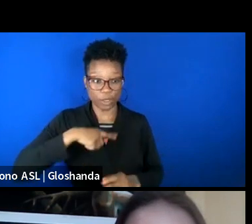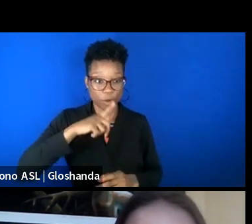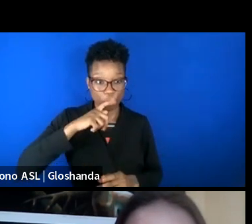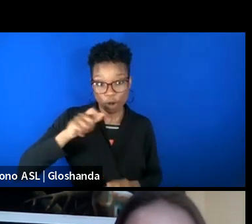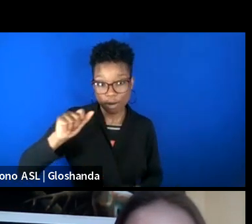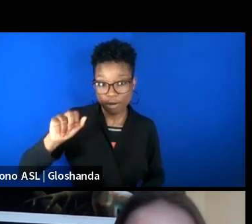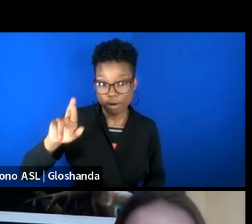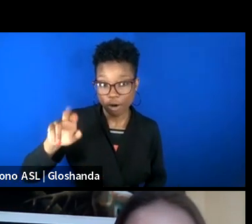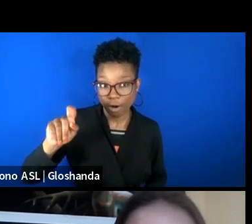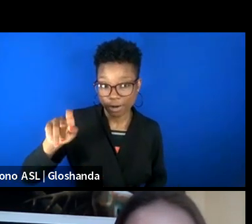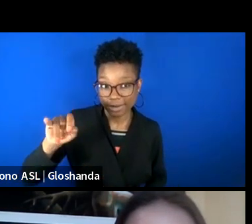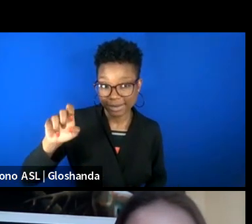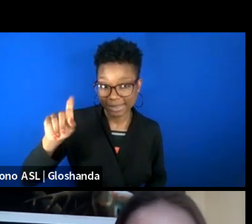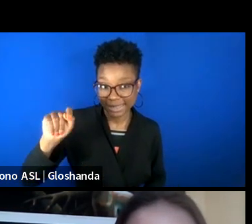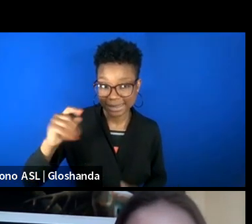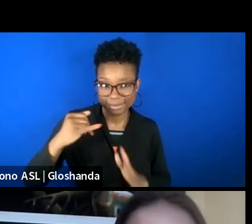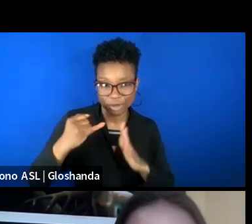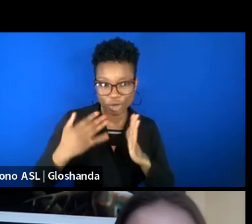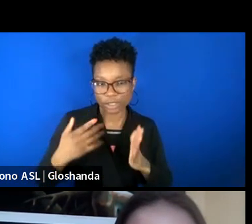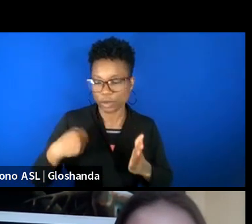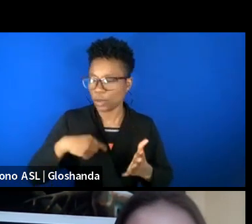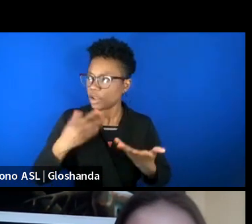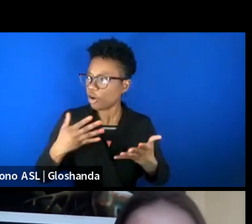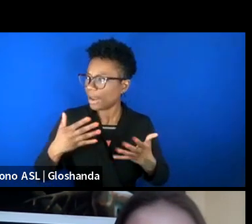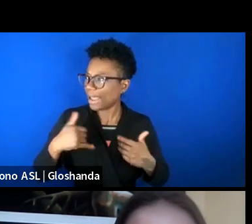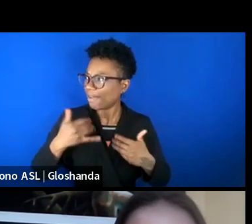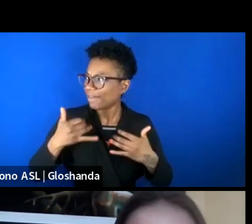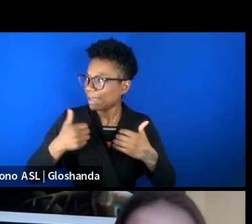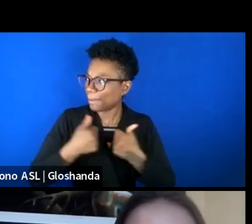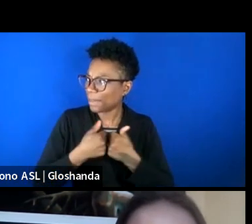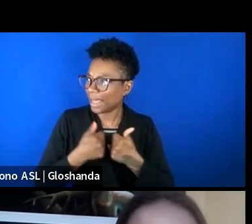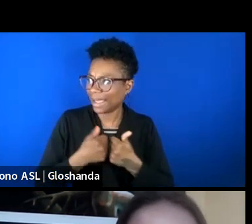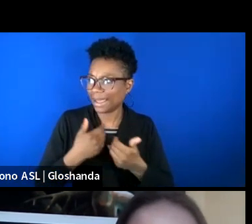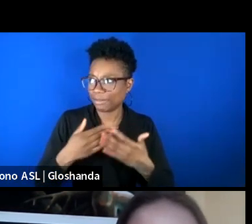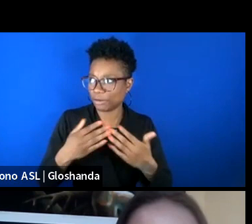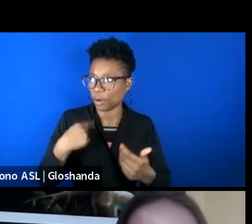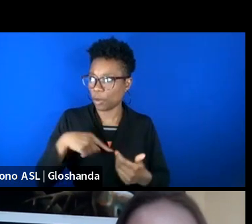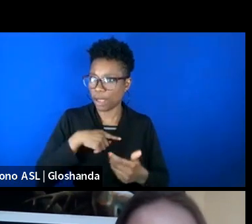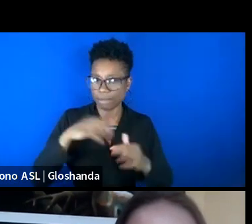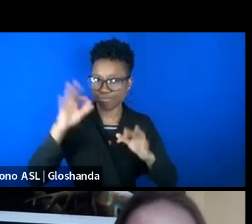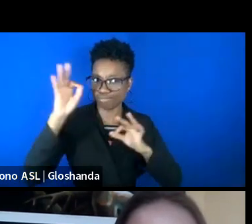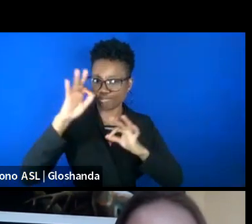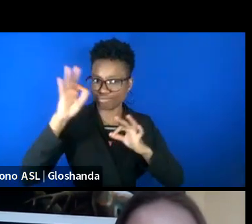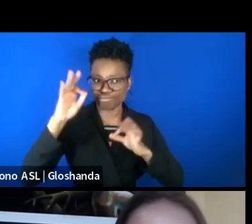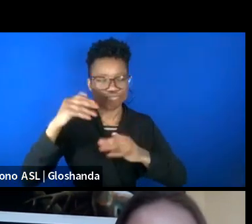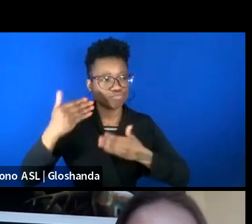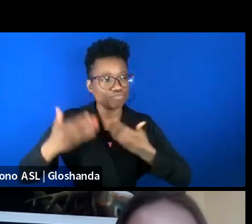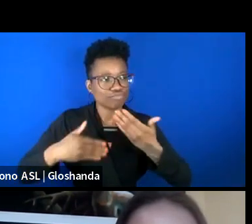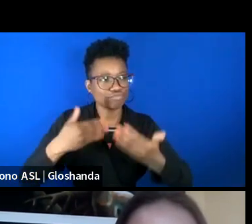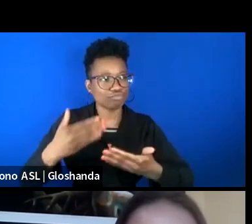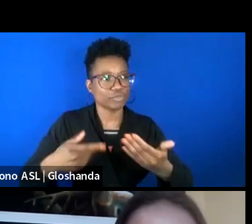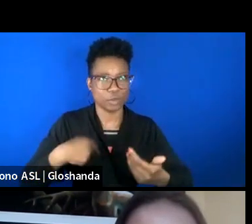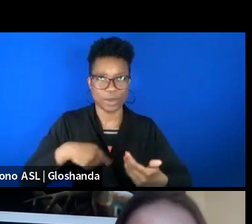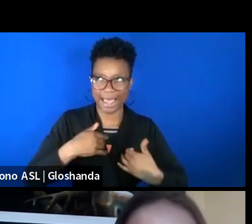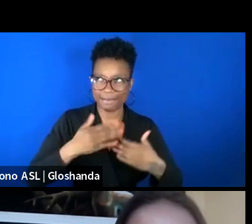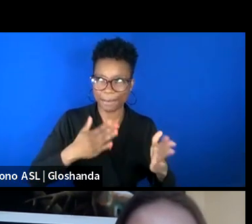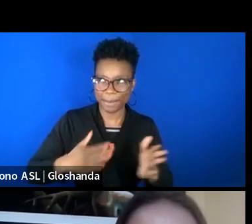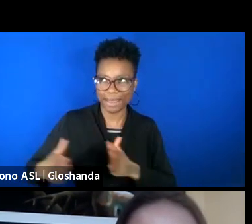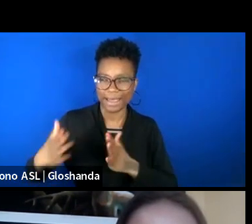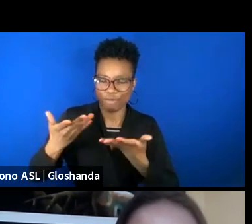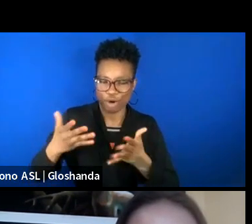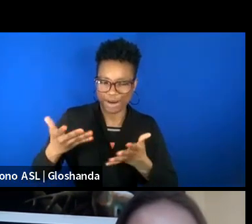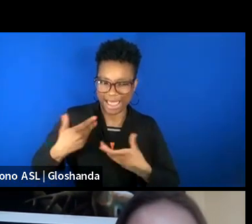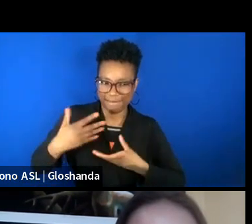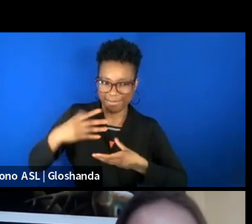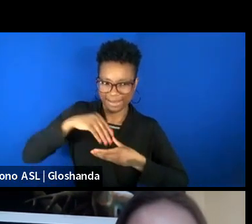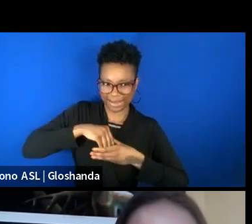feel like sometimes we already have a game plan, even though we don't know it, you know, that we sort of came to this earth with. And if